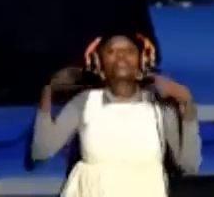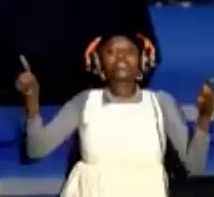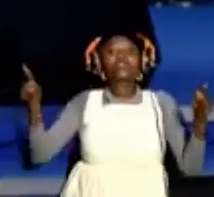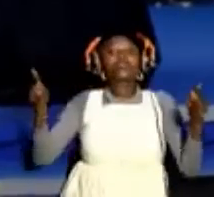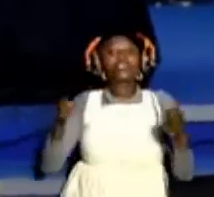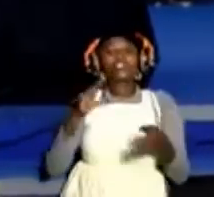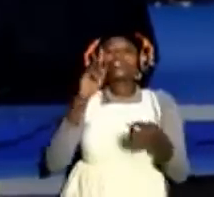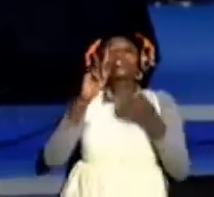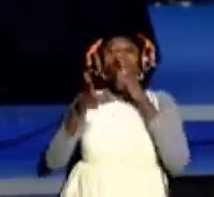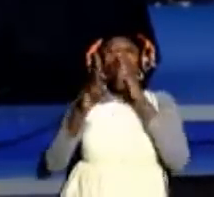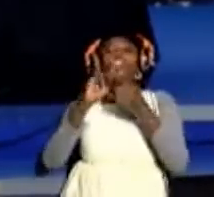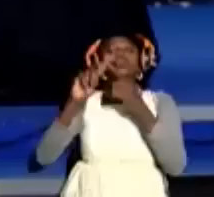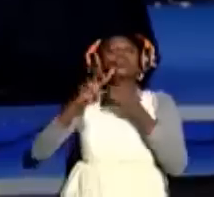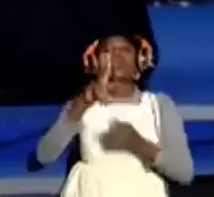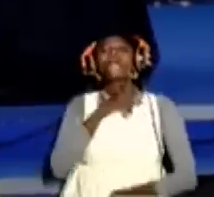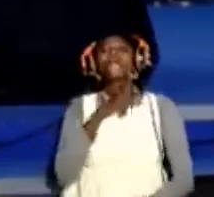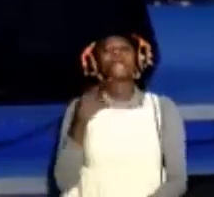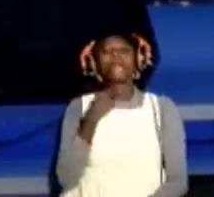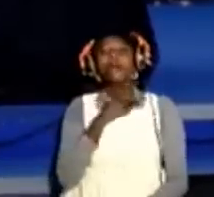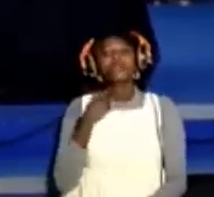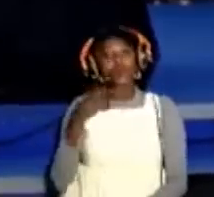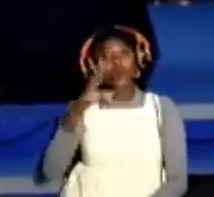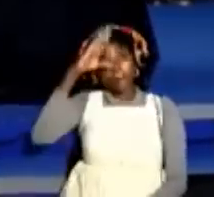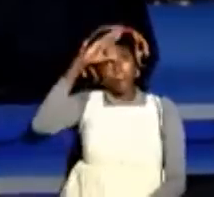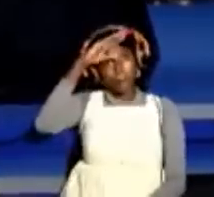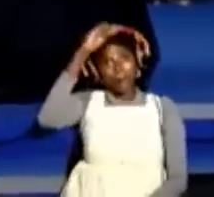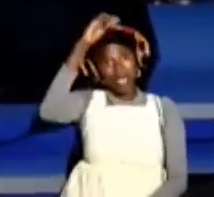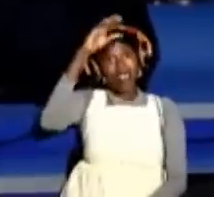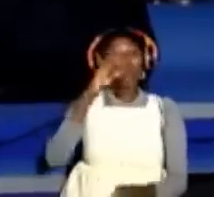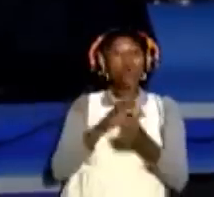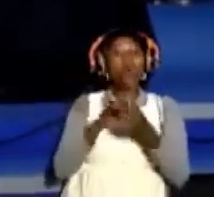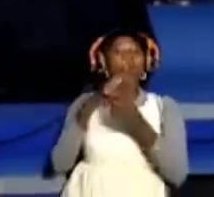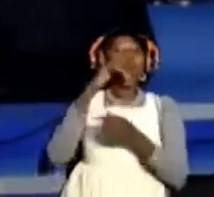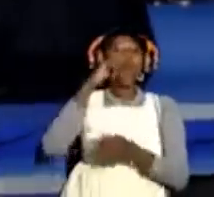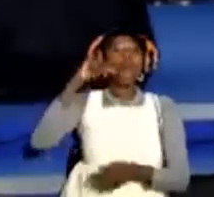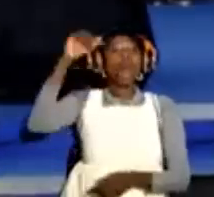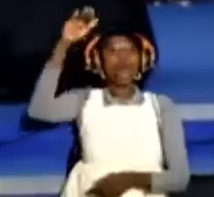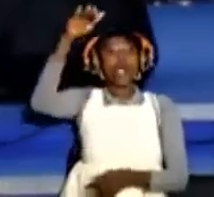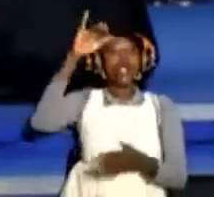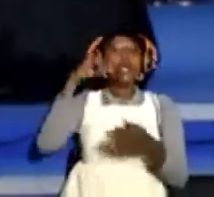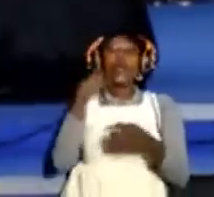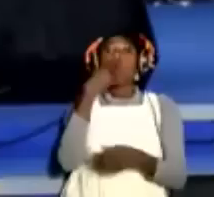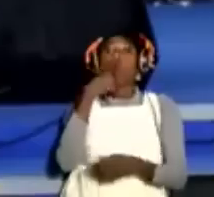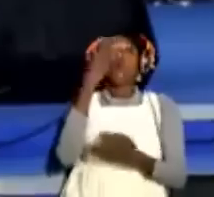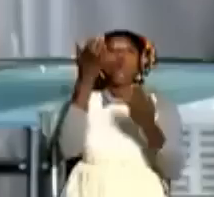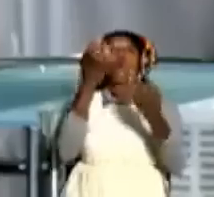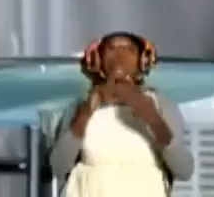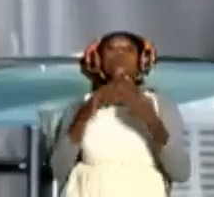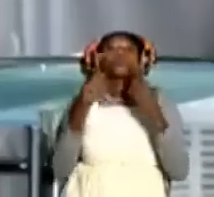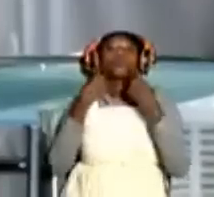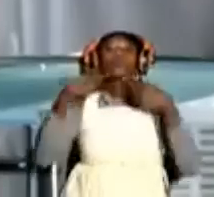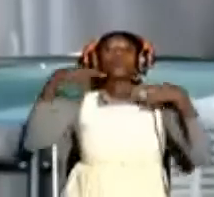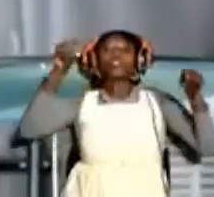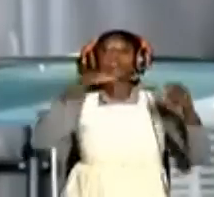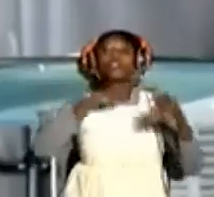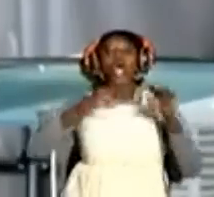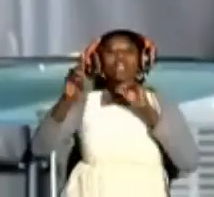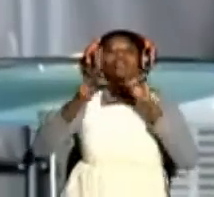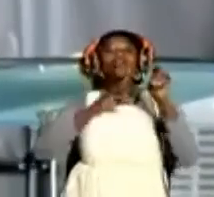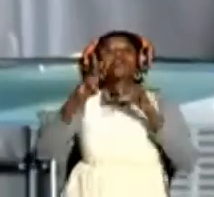Speaking to a minister, a man or a woman who wants to succeed and do